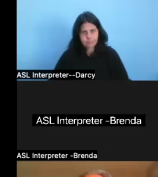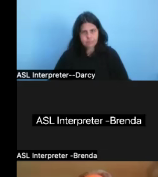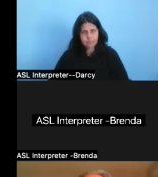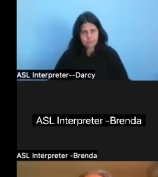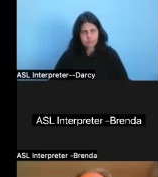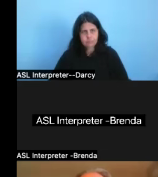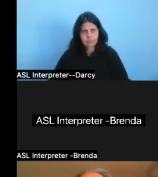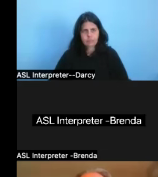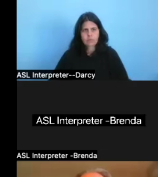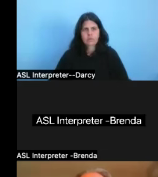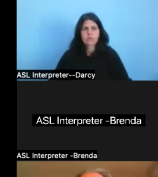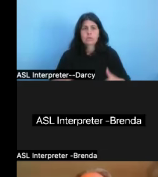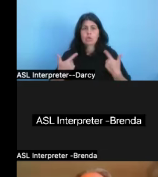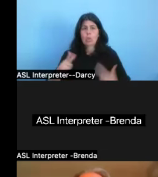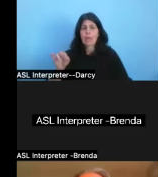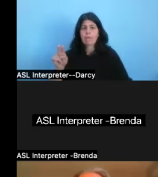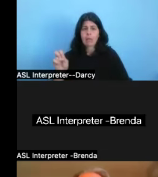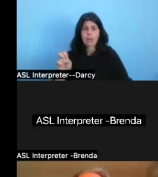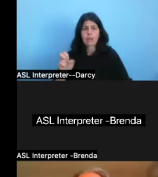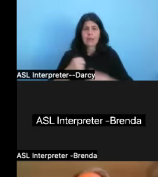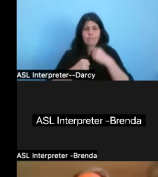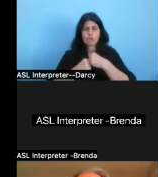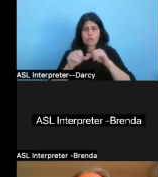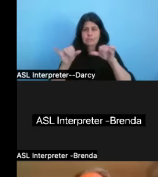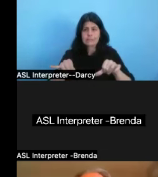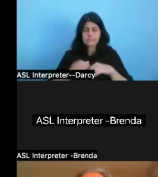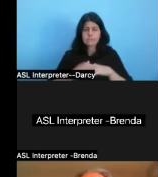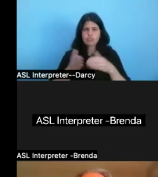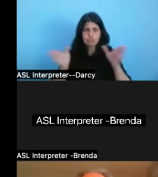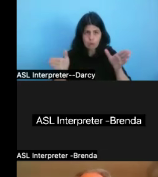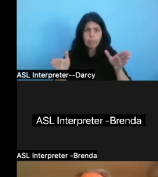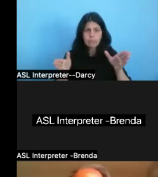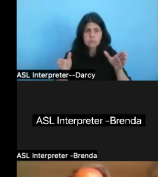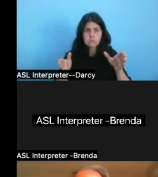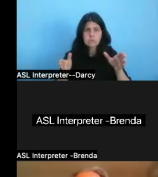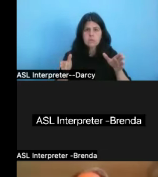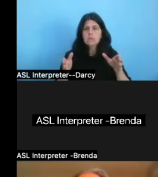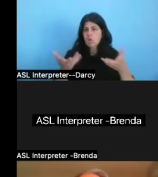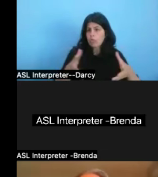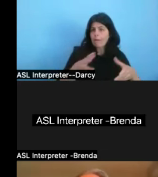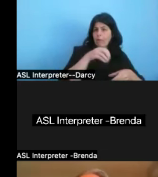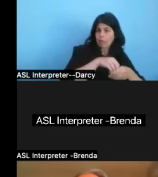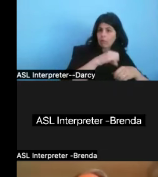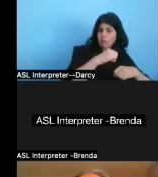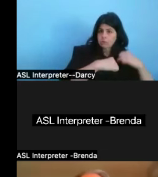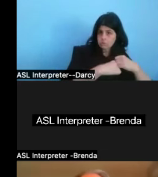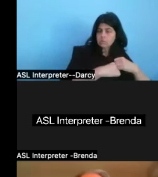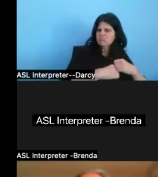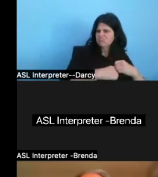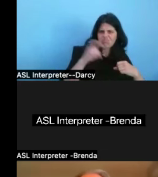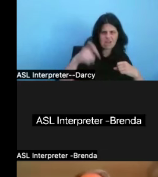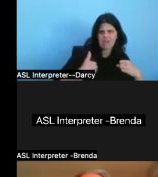So lifeline infrastructure systems in general are the subset of the built infrastructure systems that are essential to modern